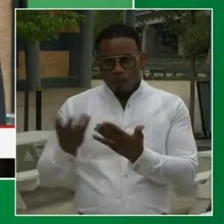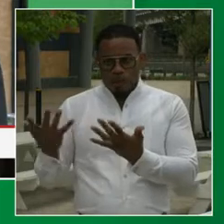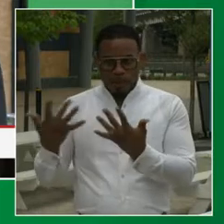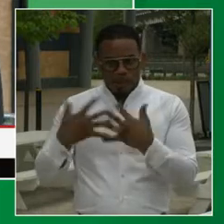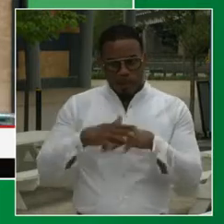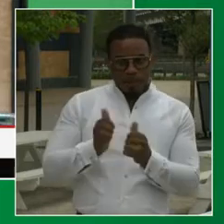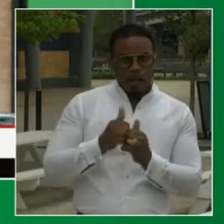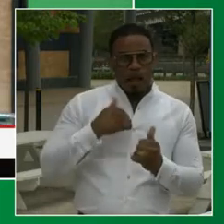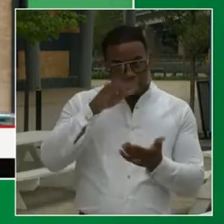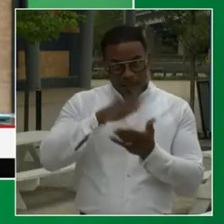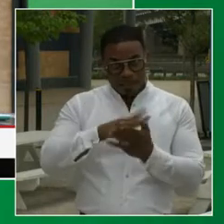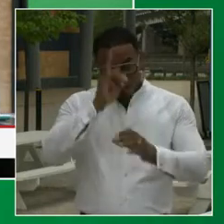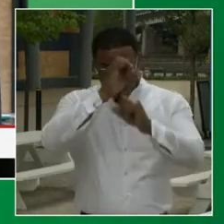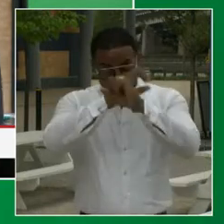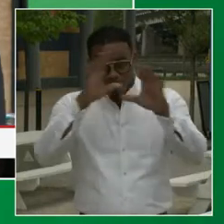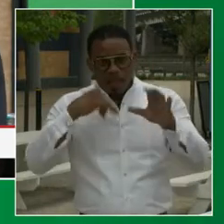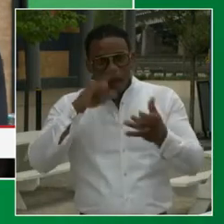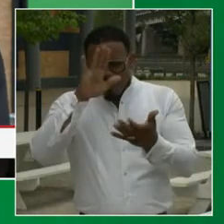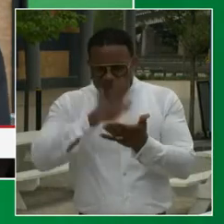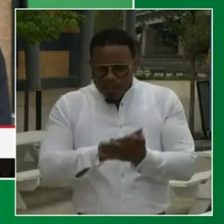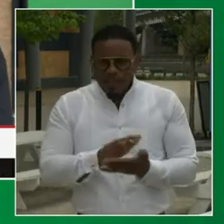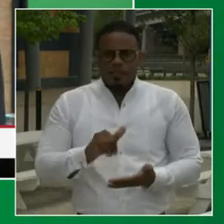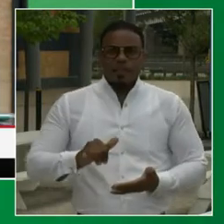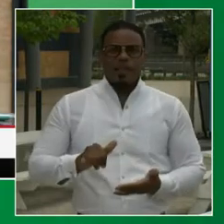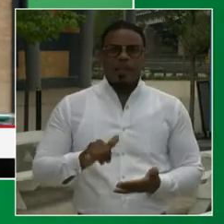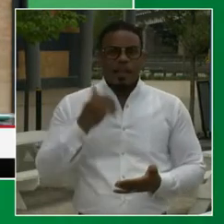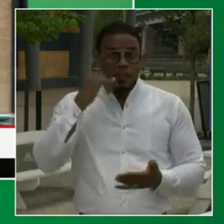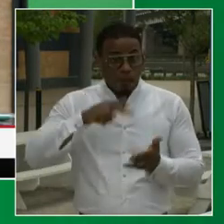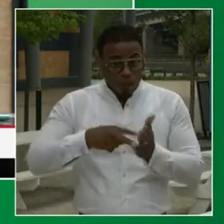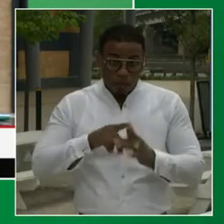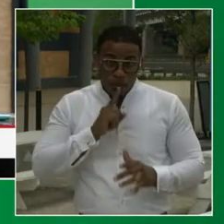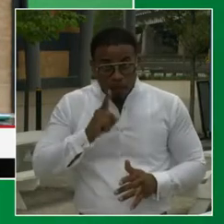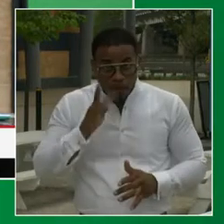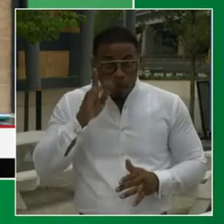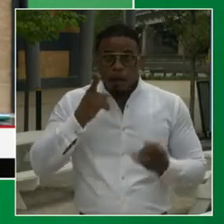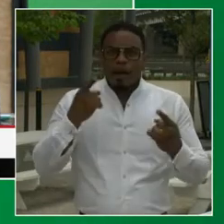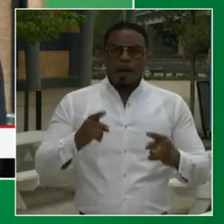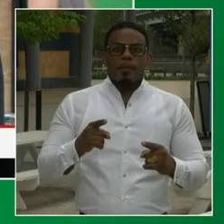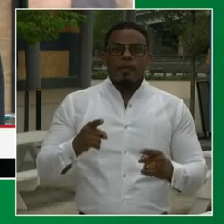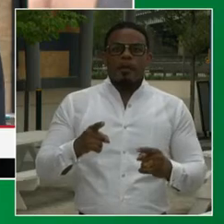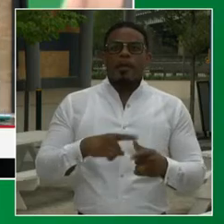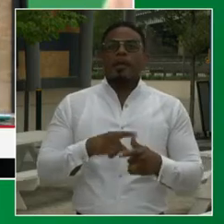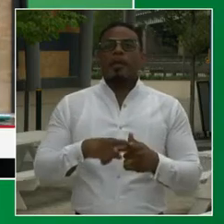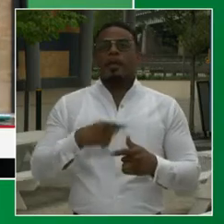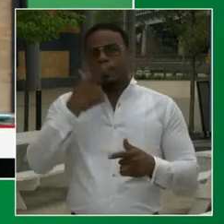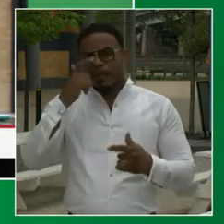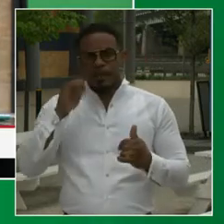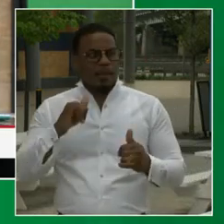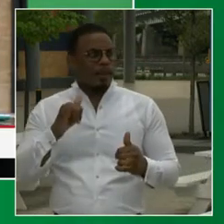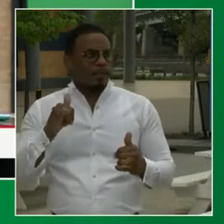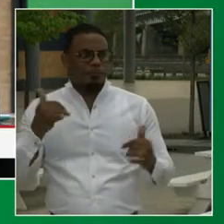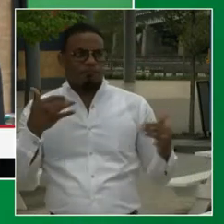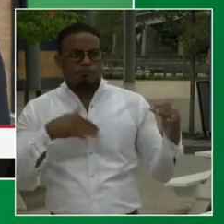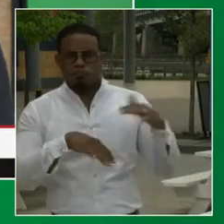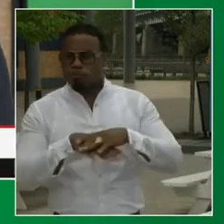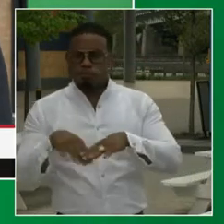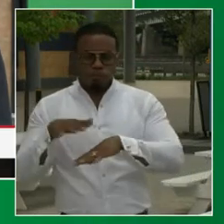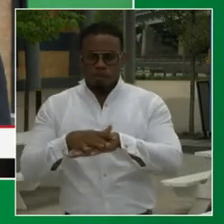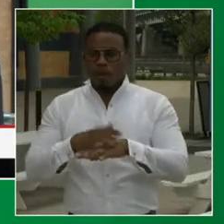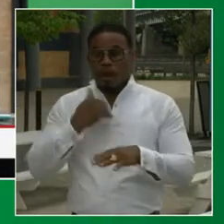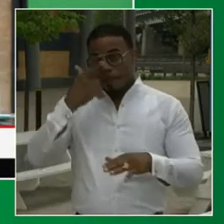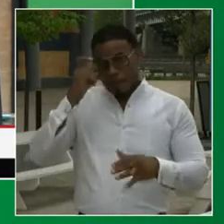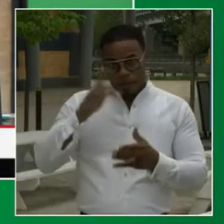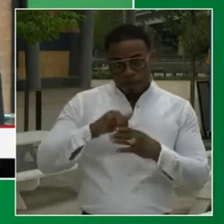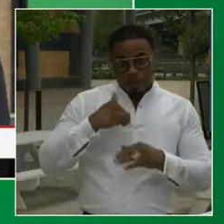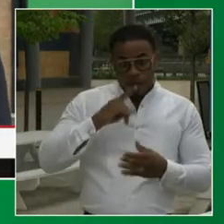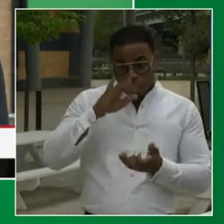I believe was the vision. I believe that if it was meant to be, it was going to happen, and the puzzle pieces came together. And so because I